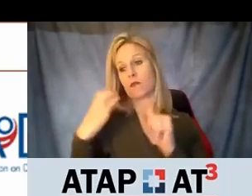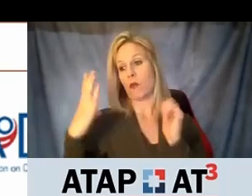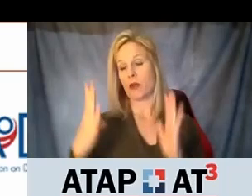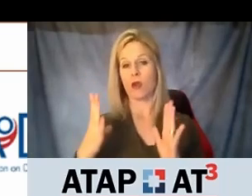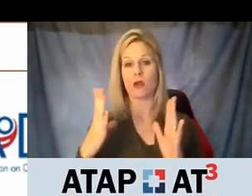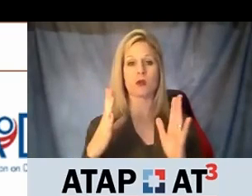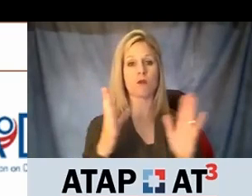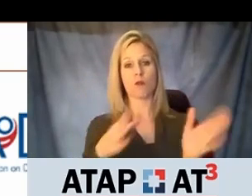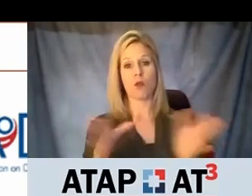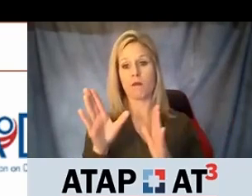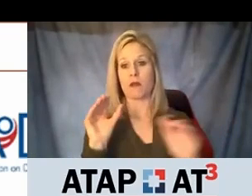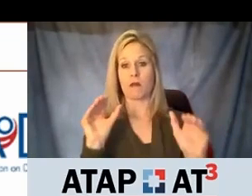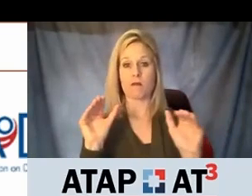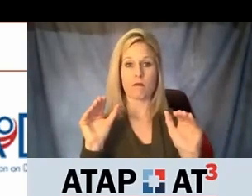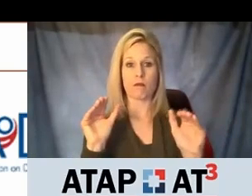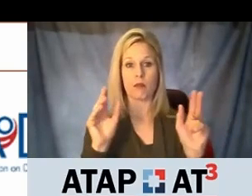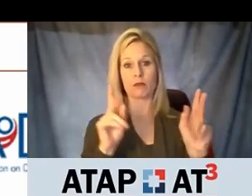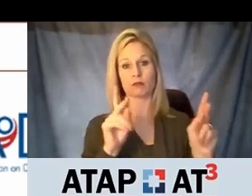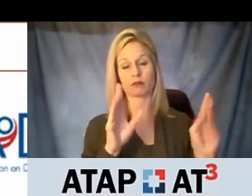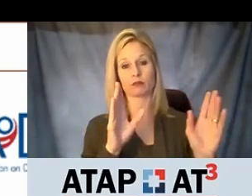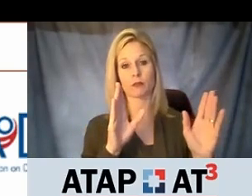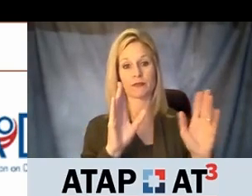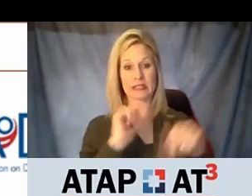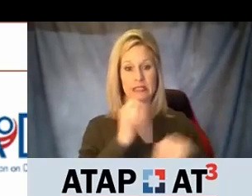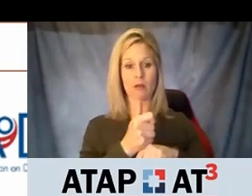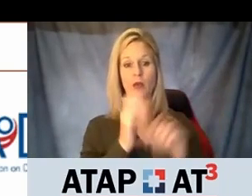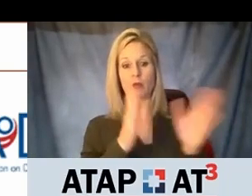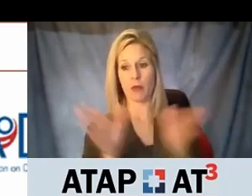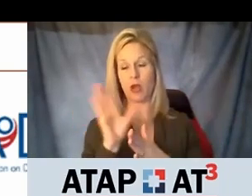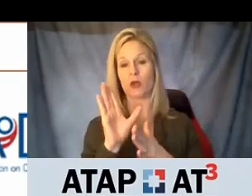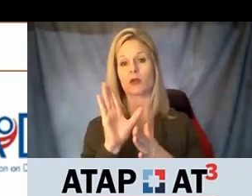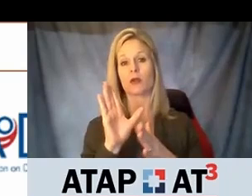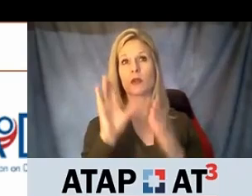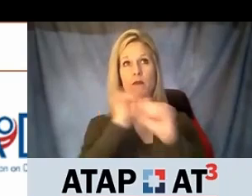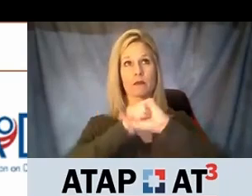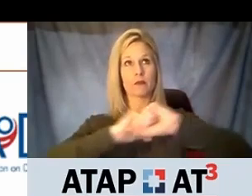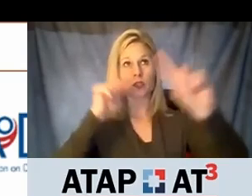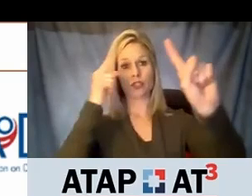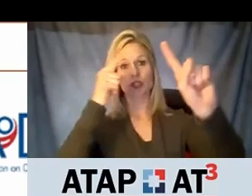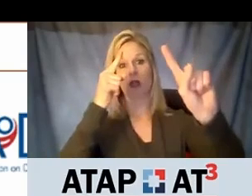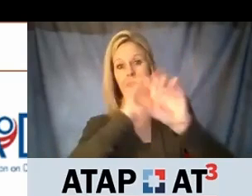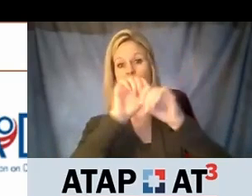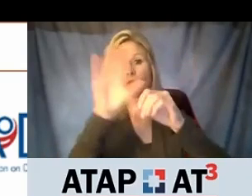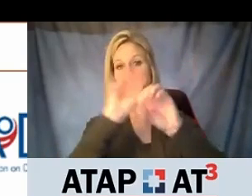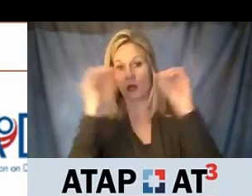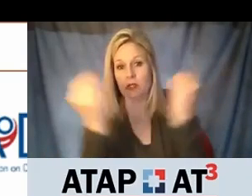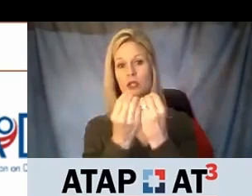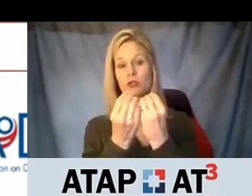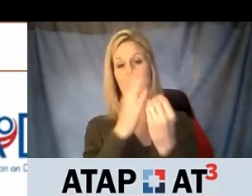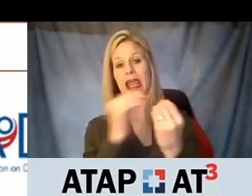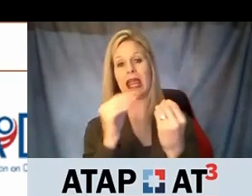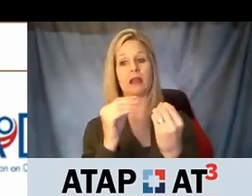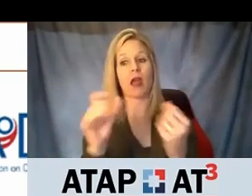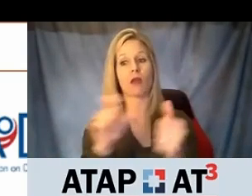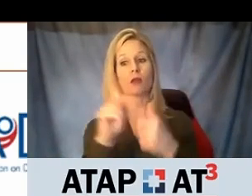and prepare both the vision within your organization as well as assistance you might be offering